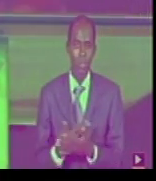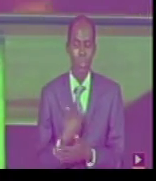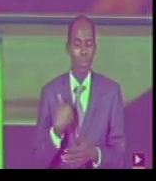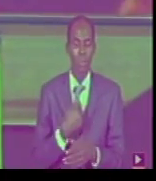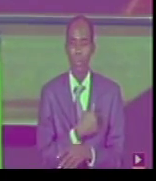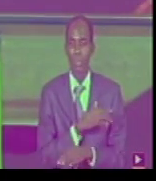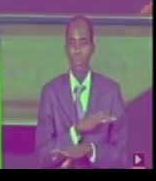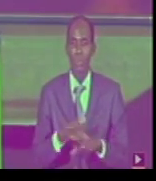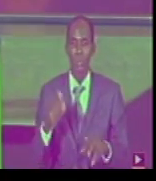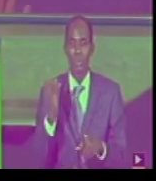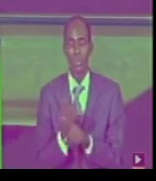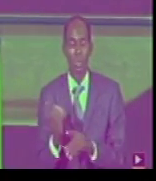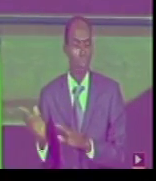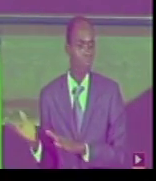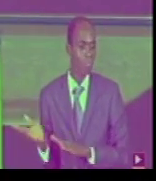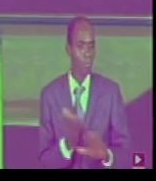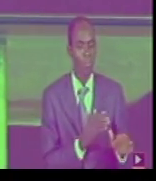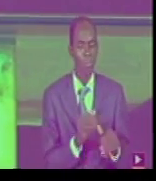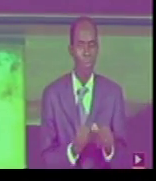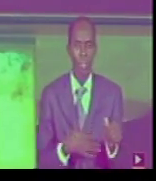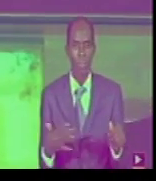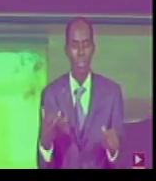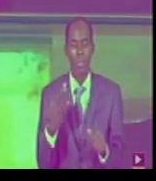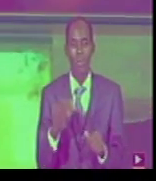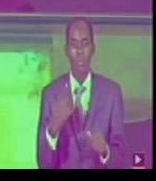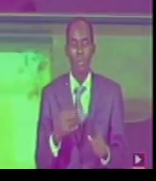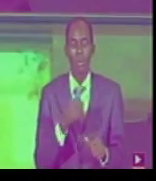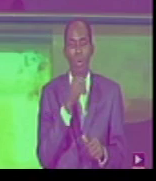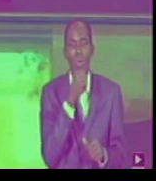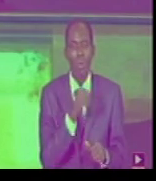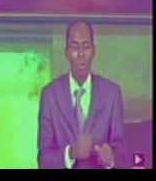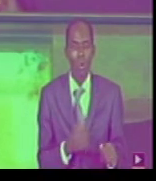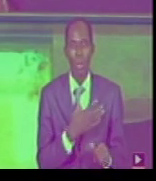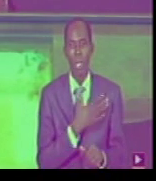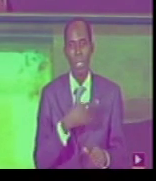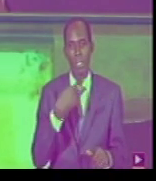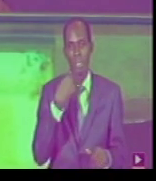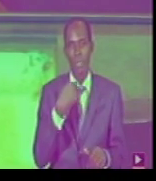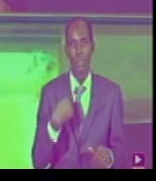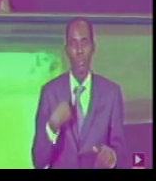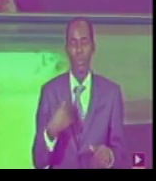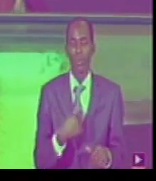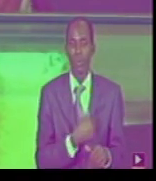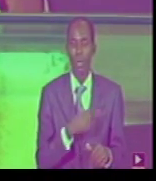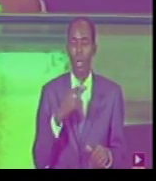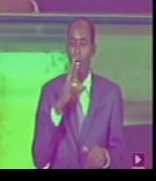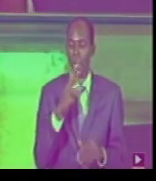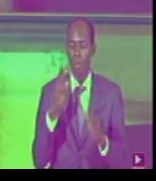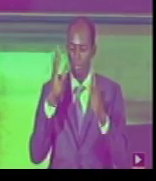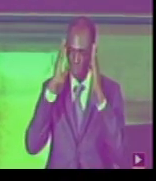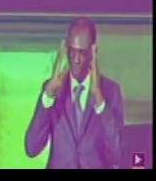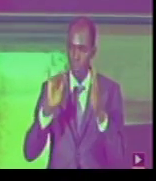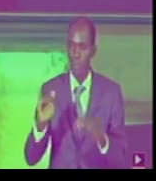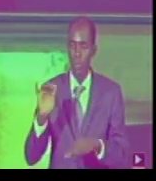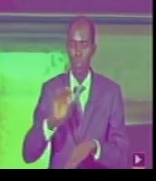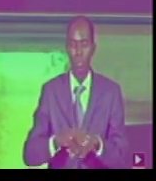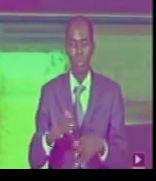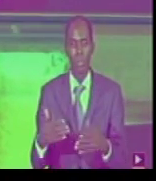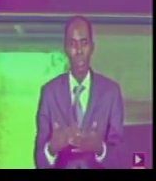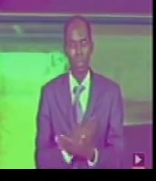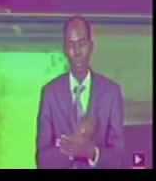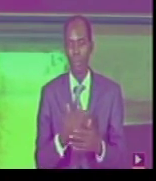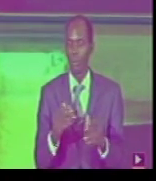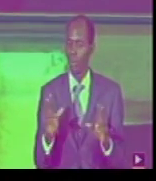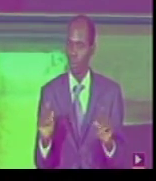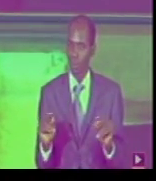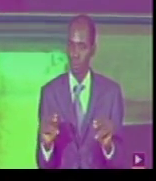abandoning everything of the old and saying we're settling for the new. I'm coming back to the Old Testament, 2